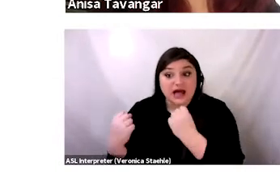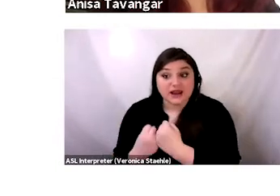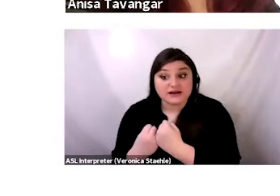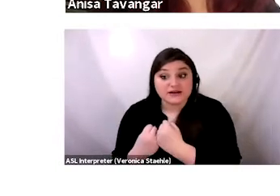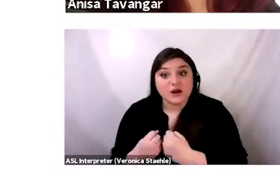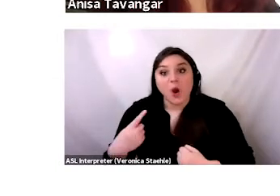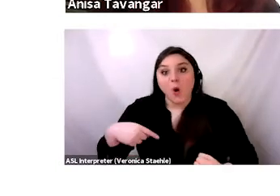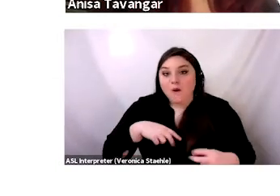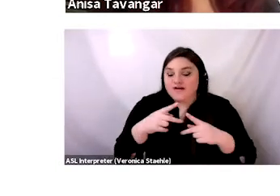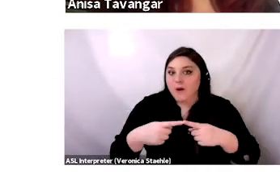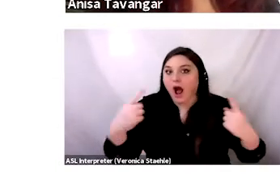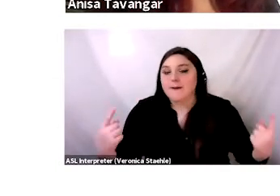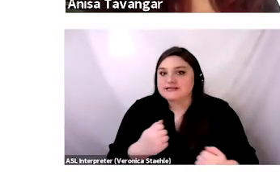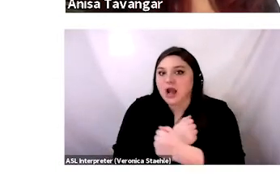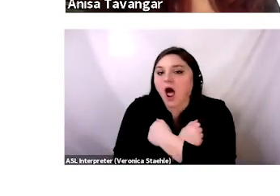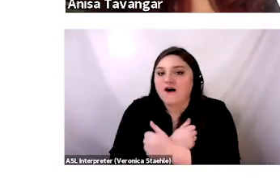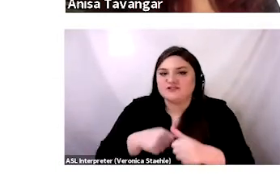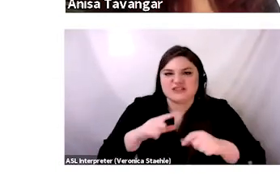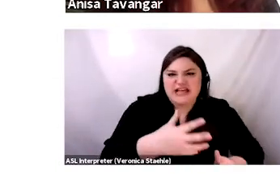extreme repercussions.